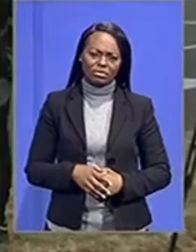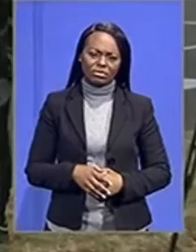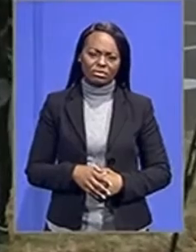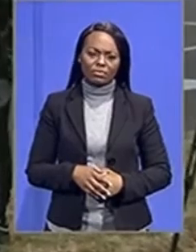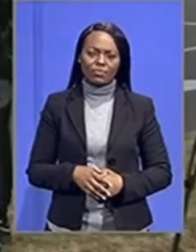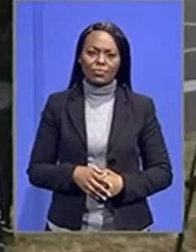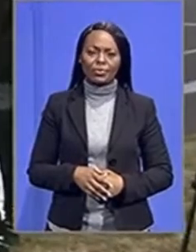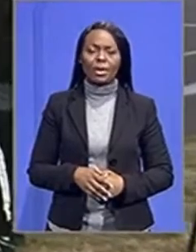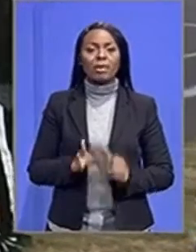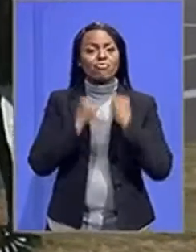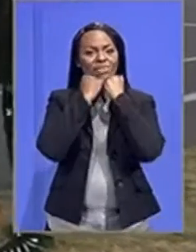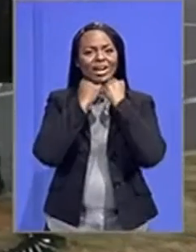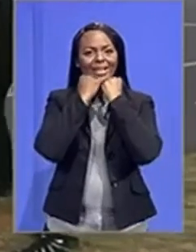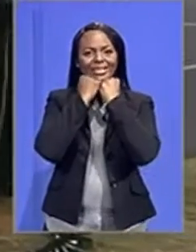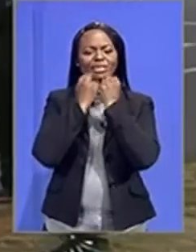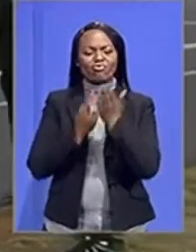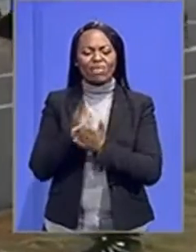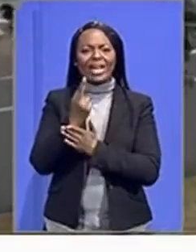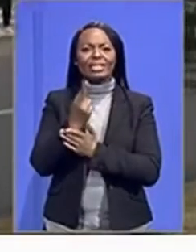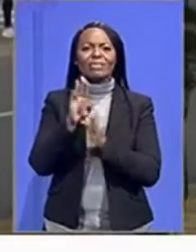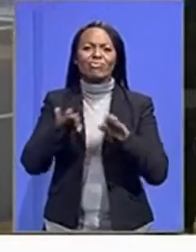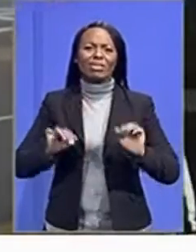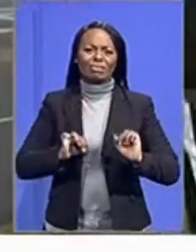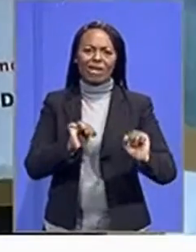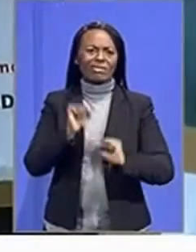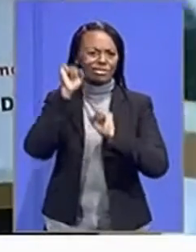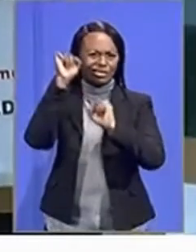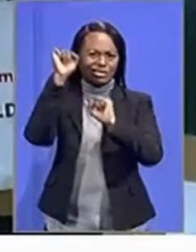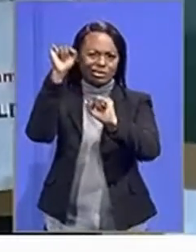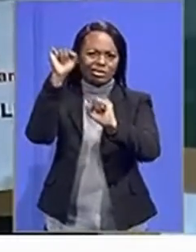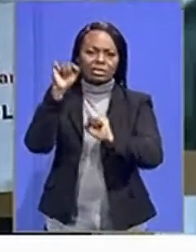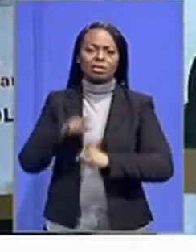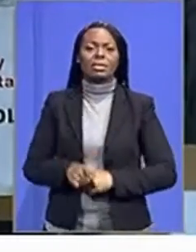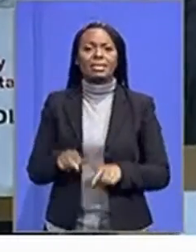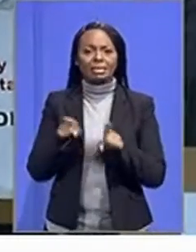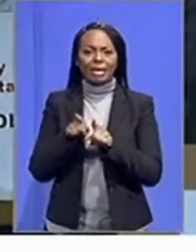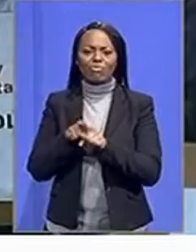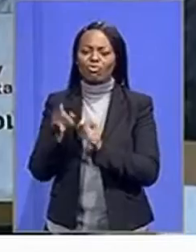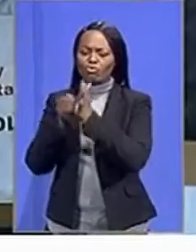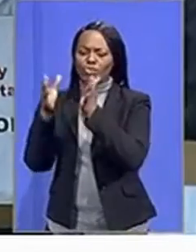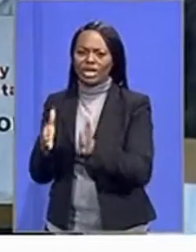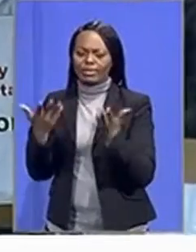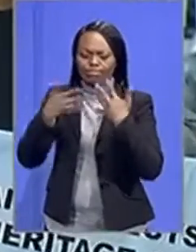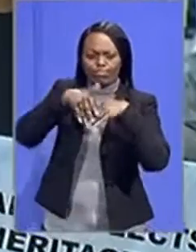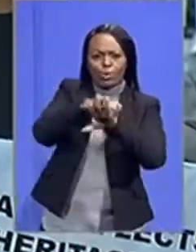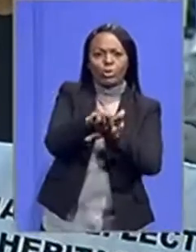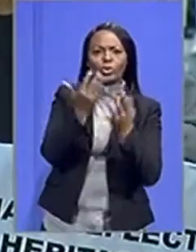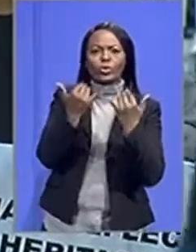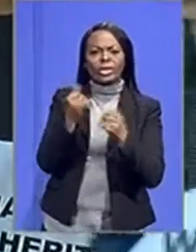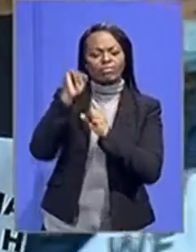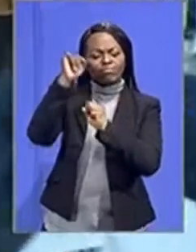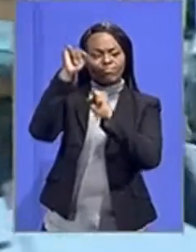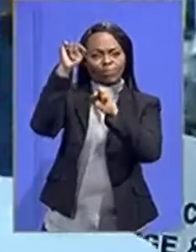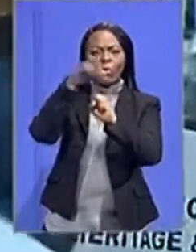Ba ke batswadi bao ba lwelago ditokelo tša bana ba bona. Barutwana le bona ba ipopile ngatana e tee le batswadi ba nyaka